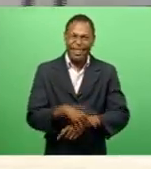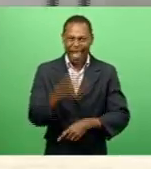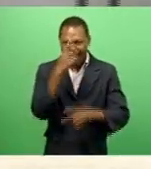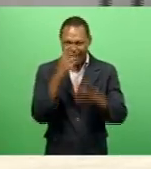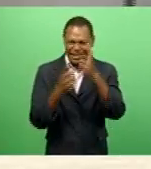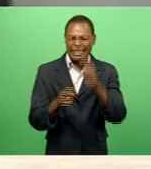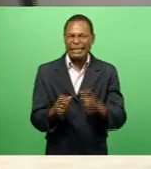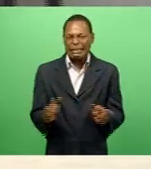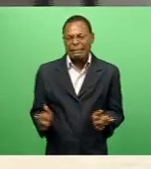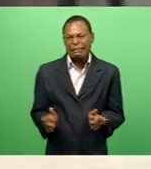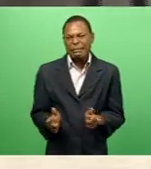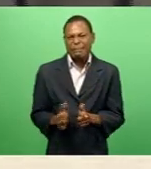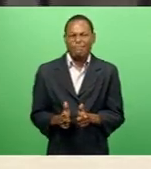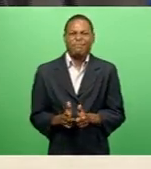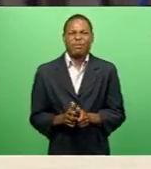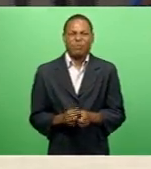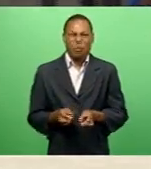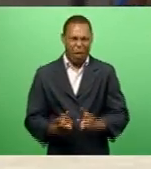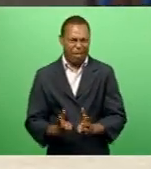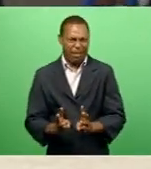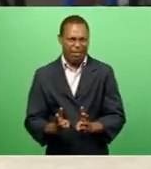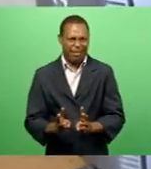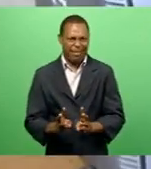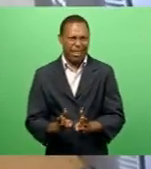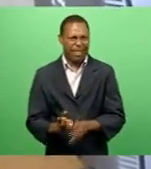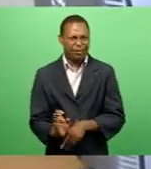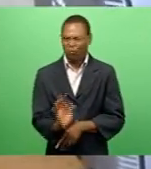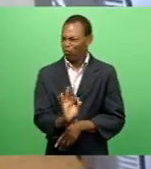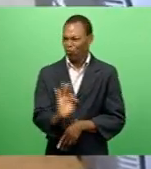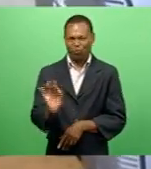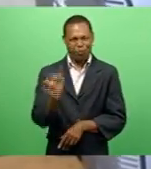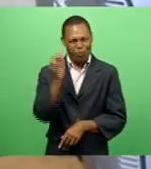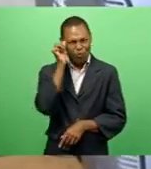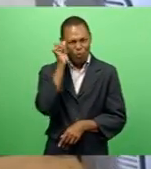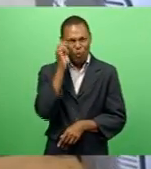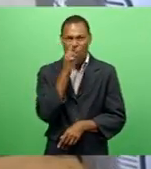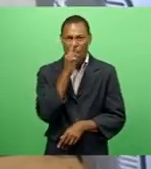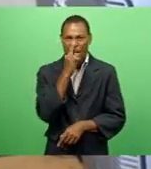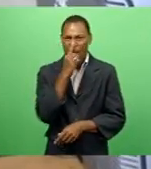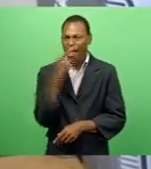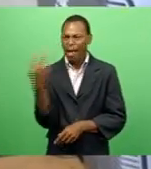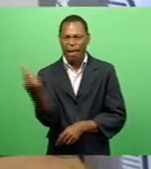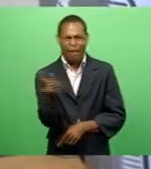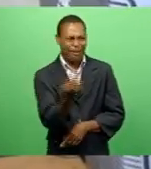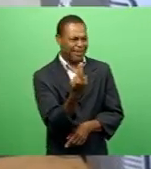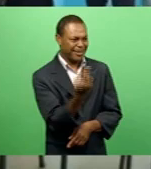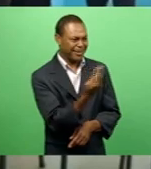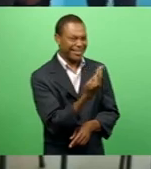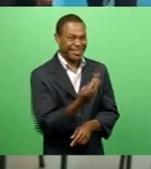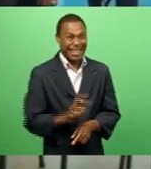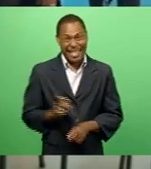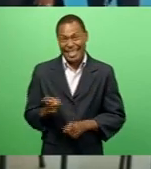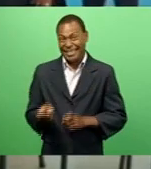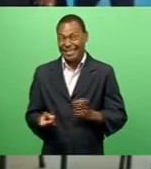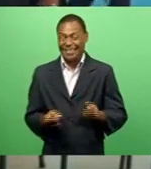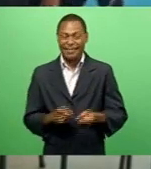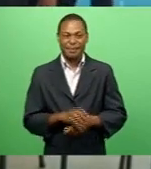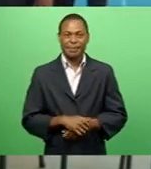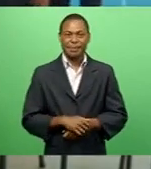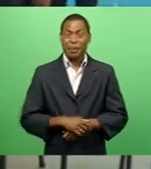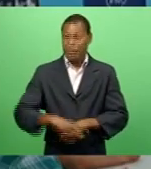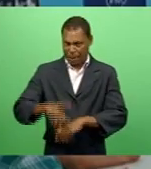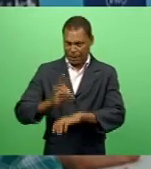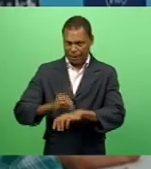little way it could be, but it's never known to people around us, and even within the disability